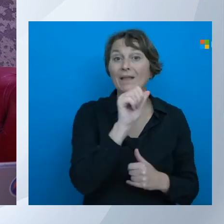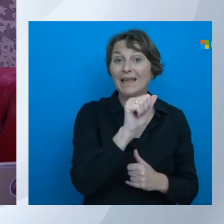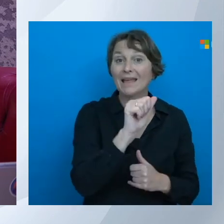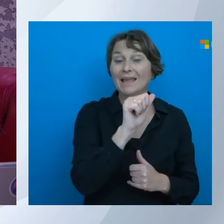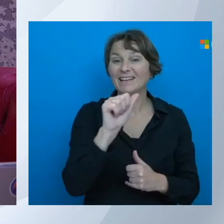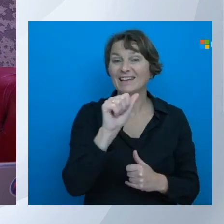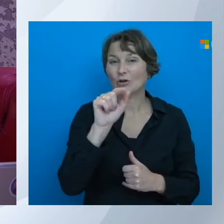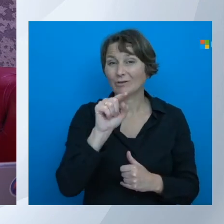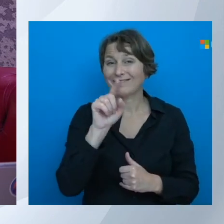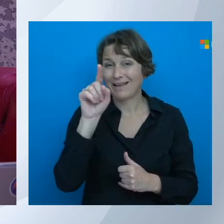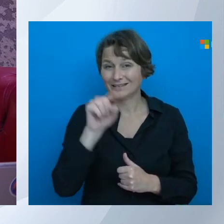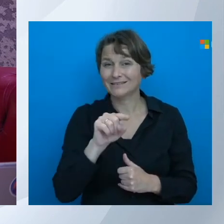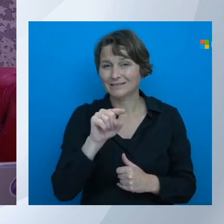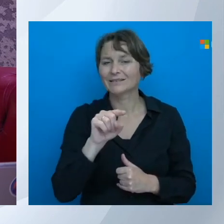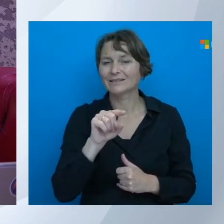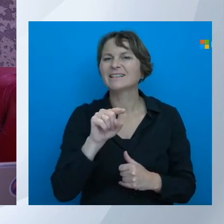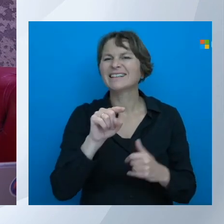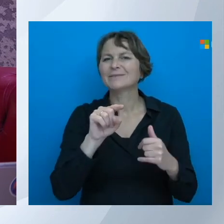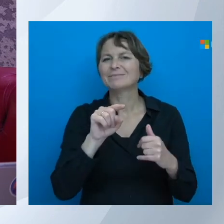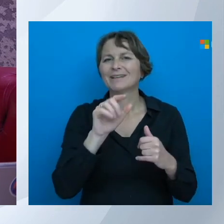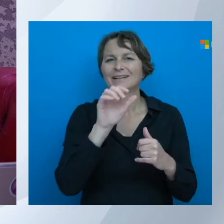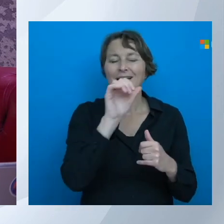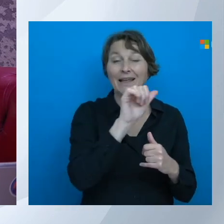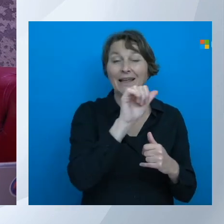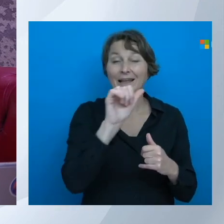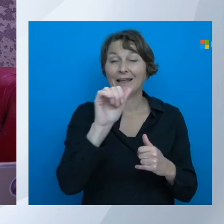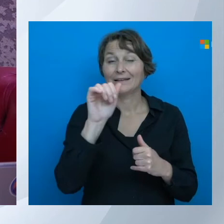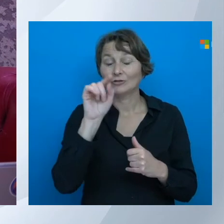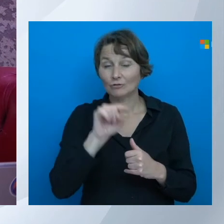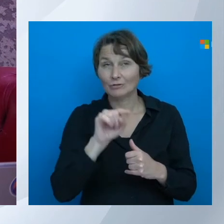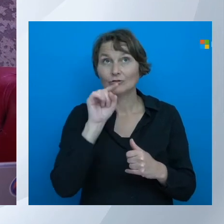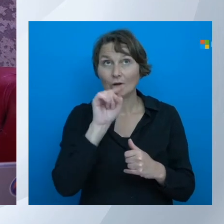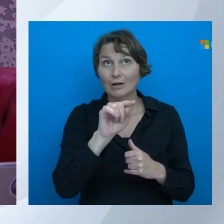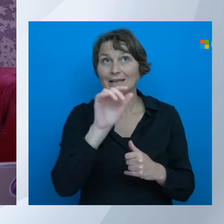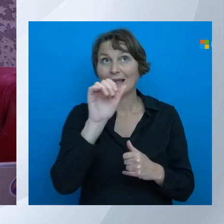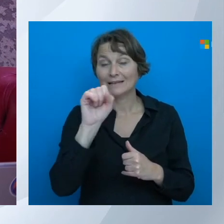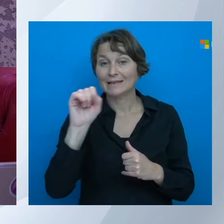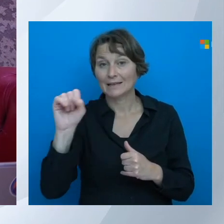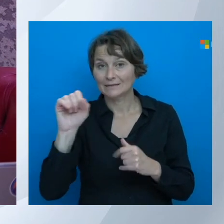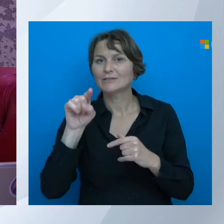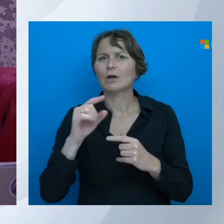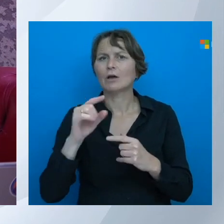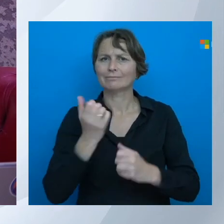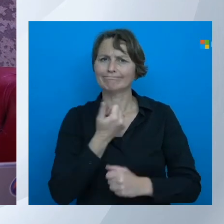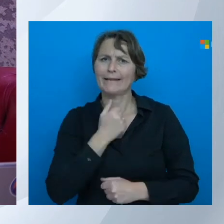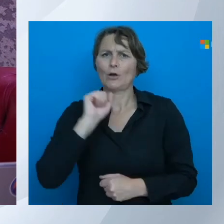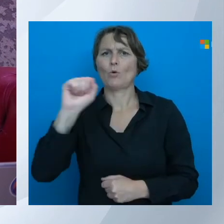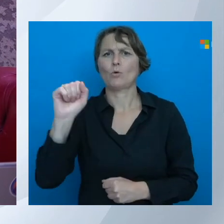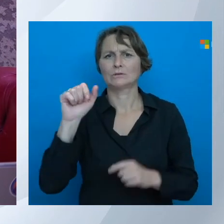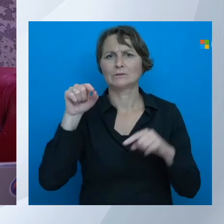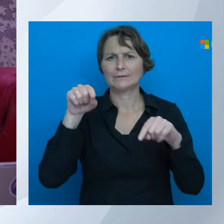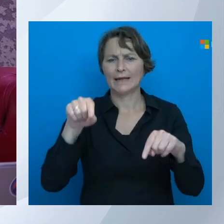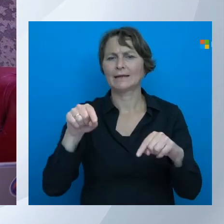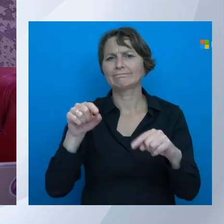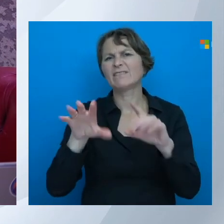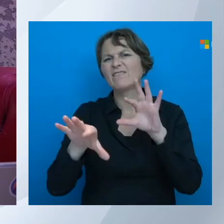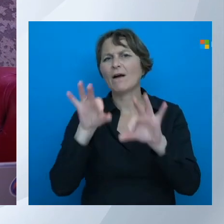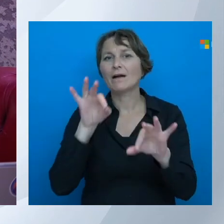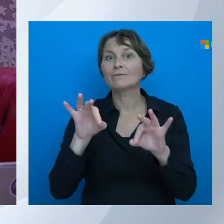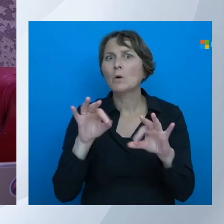aka.ms/azure.heroes. That's aka.ms/azure.heroes. And there you can discover what kind of badges are